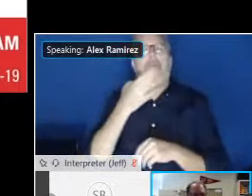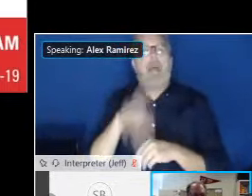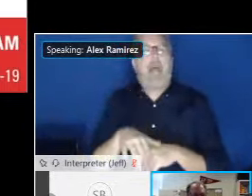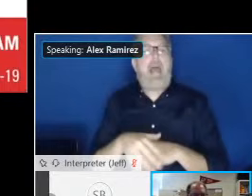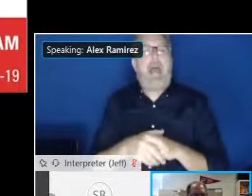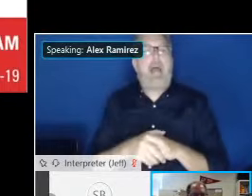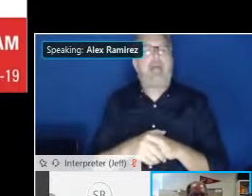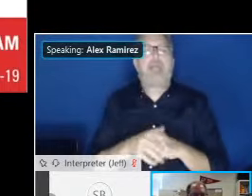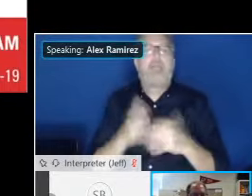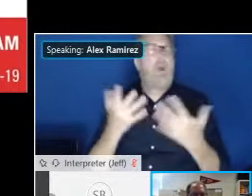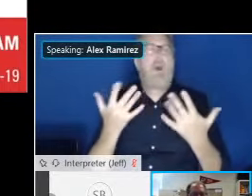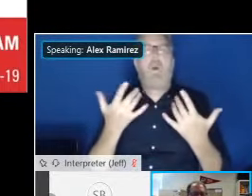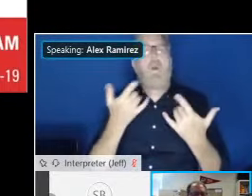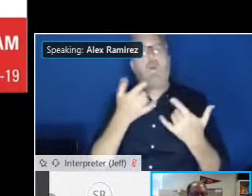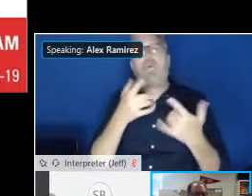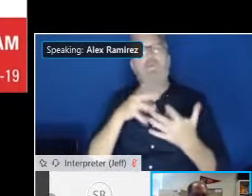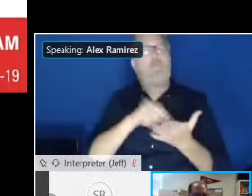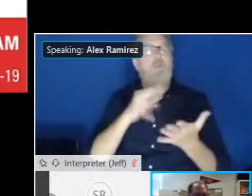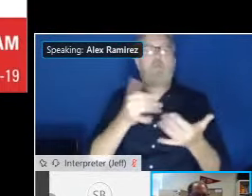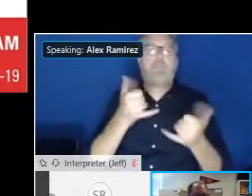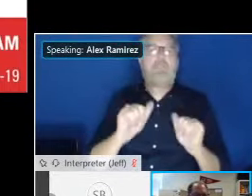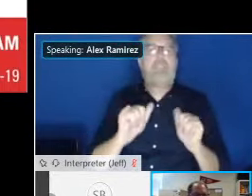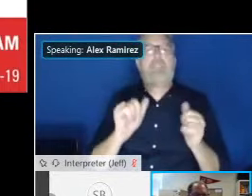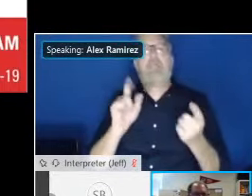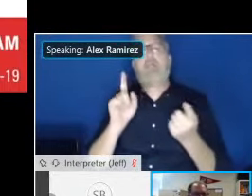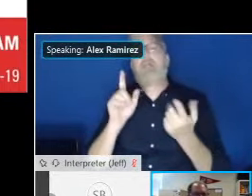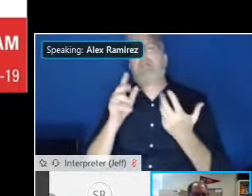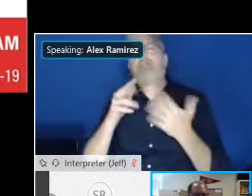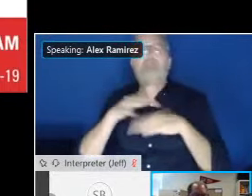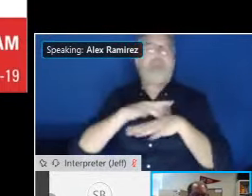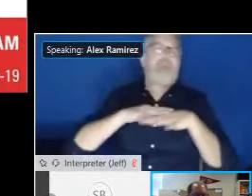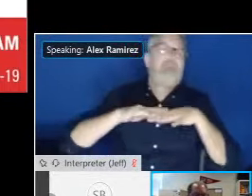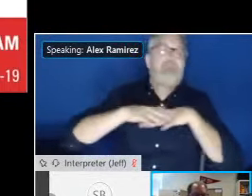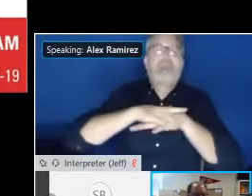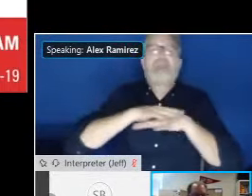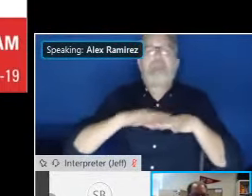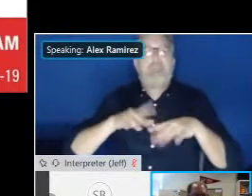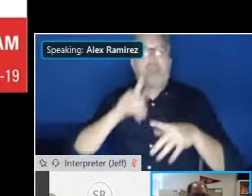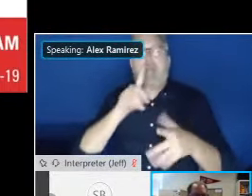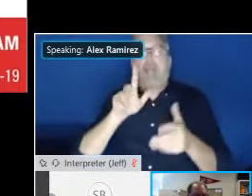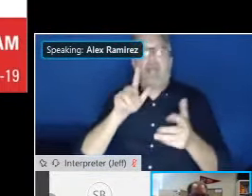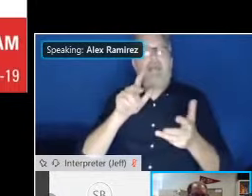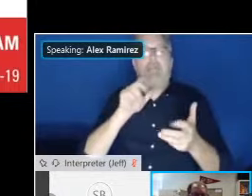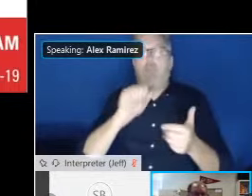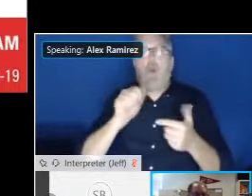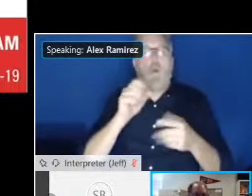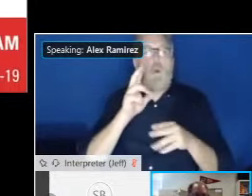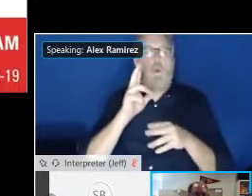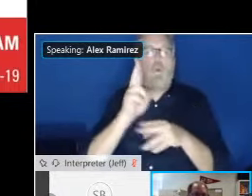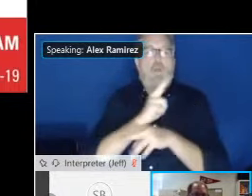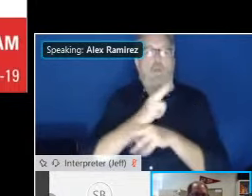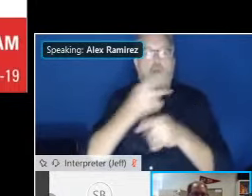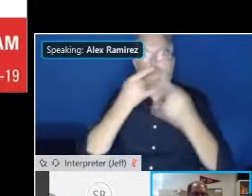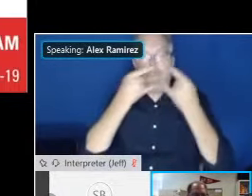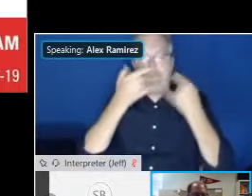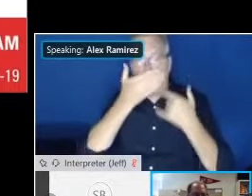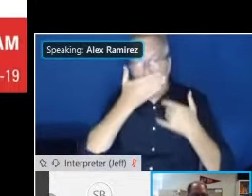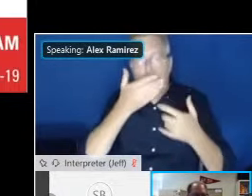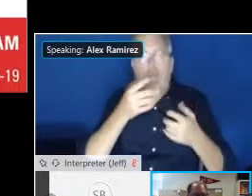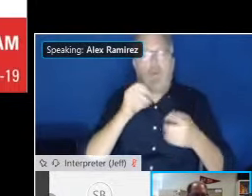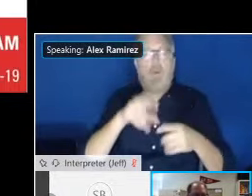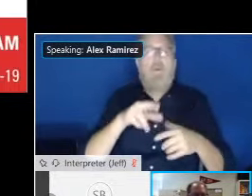not detracting them from trying to do some of those behaviors. So some of those mitigation things that are implemented are